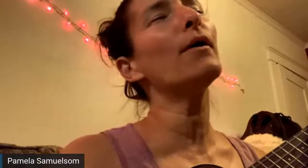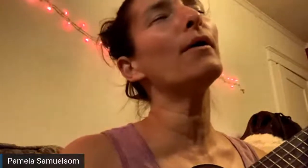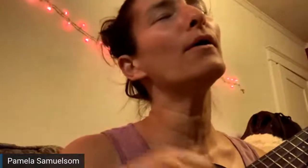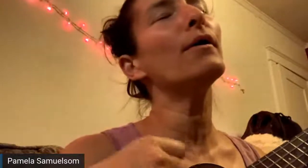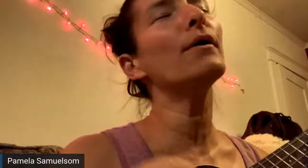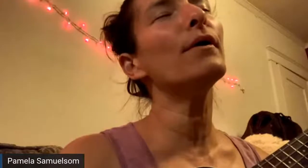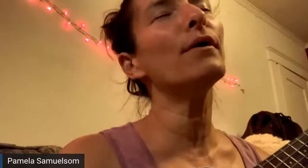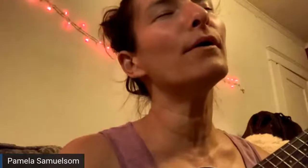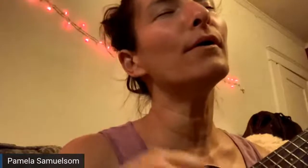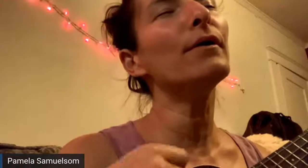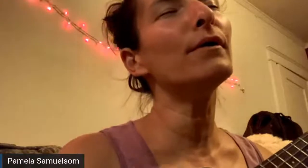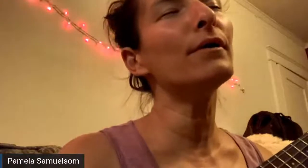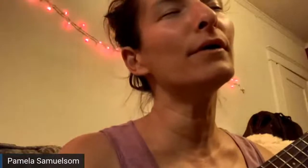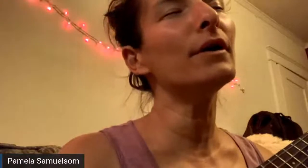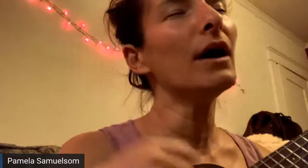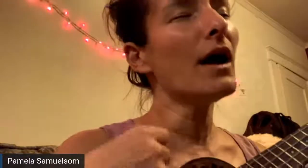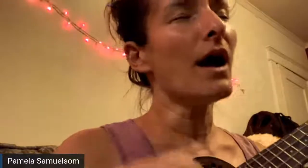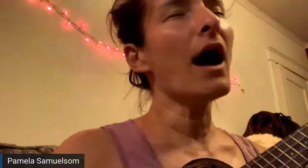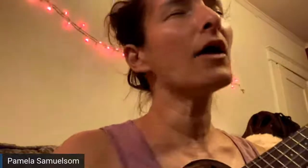totumo